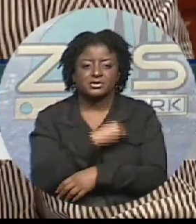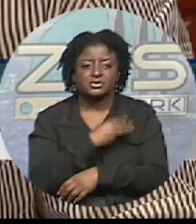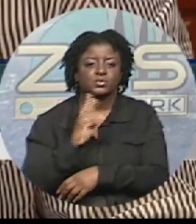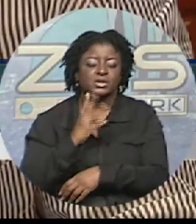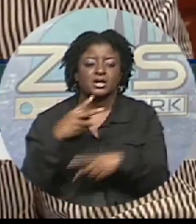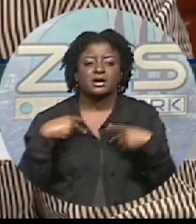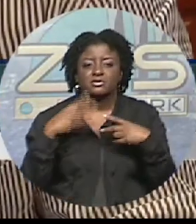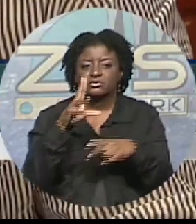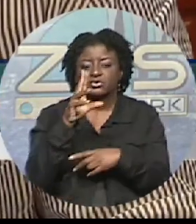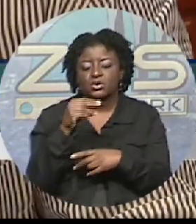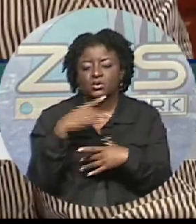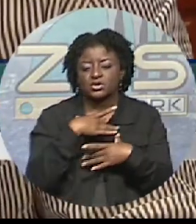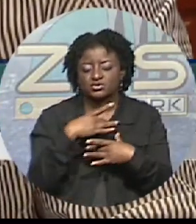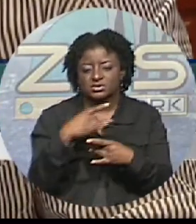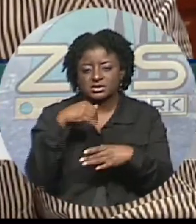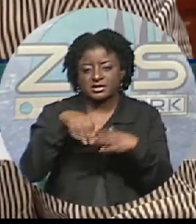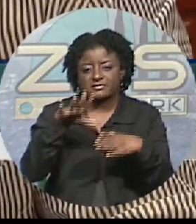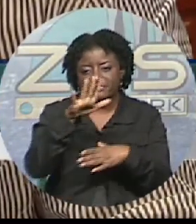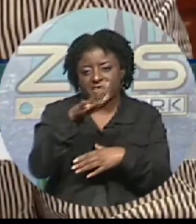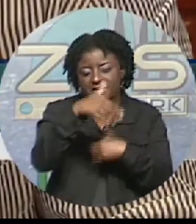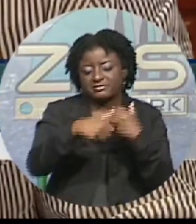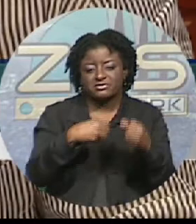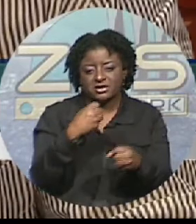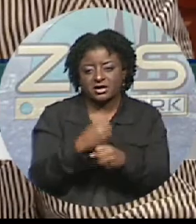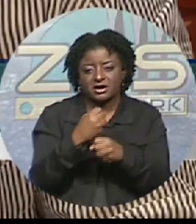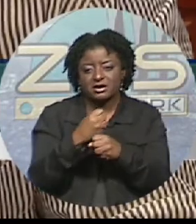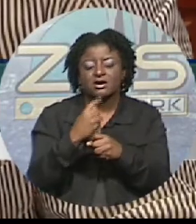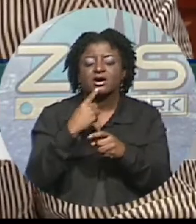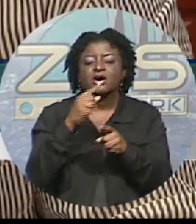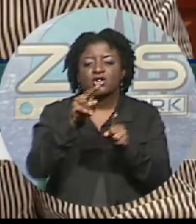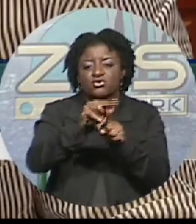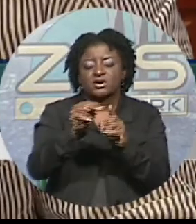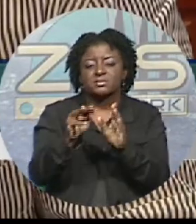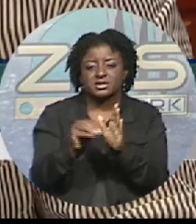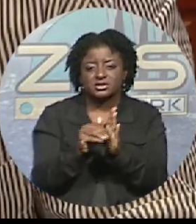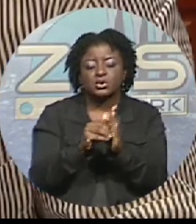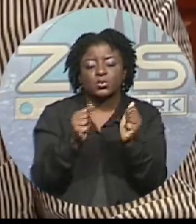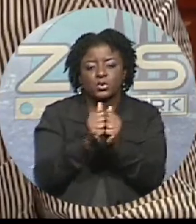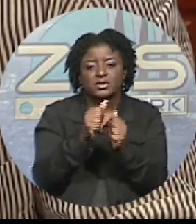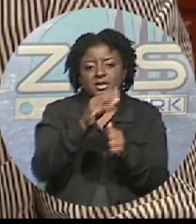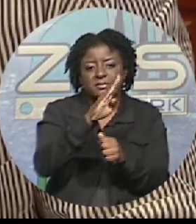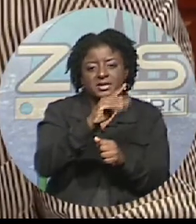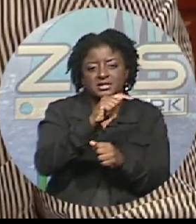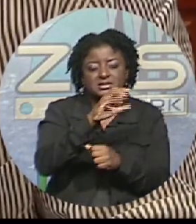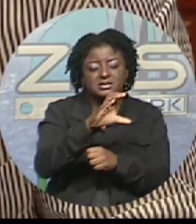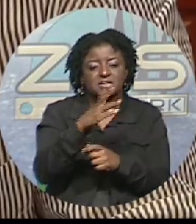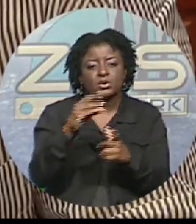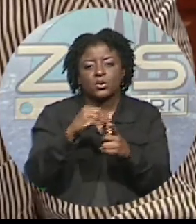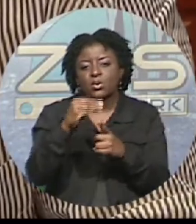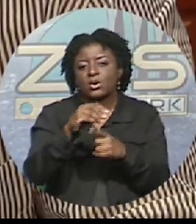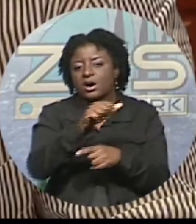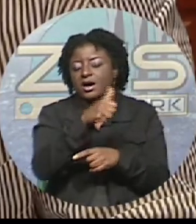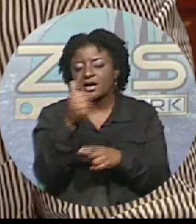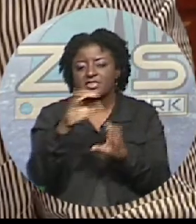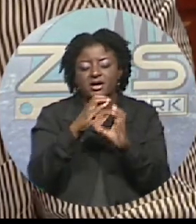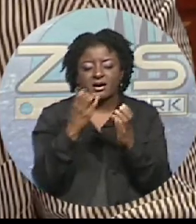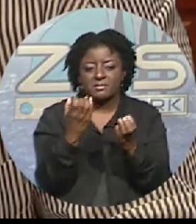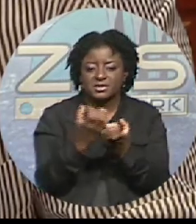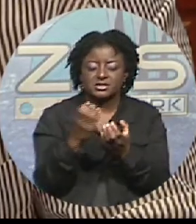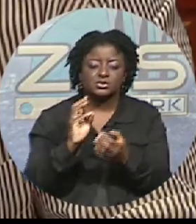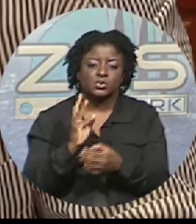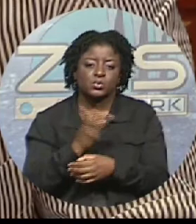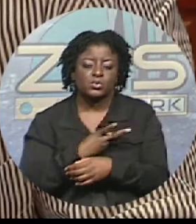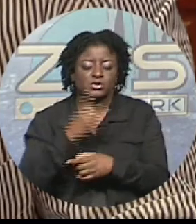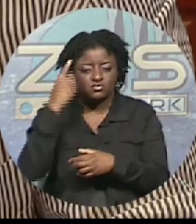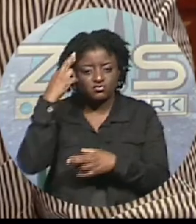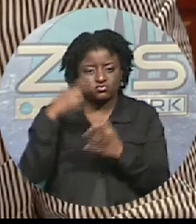agreement with BTC or any other company that we represent. And why is that? Because we believe in